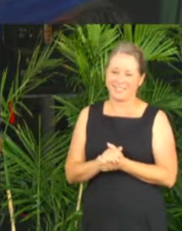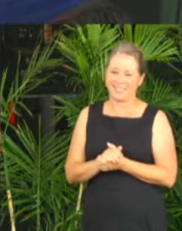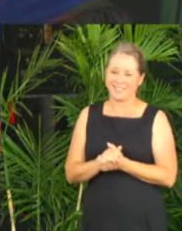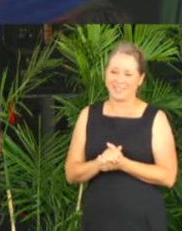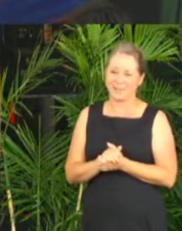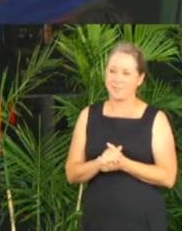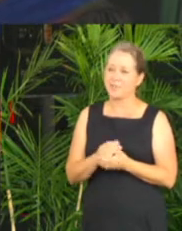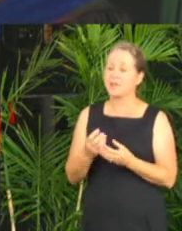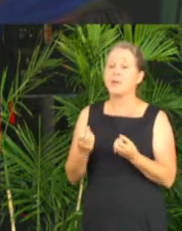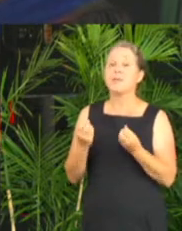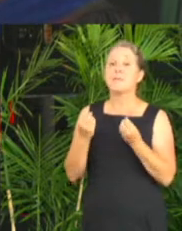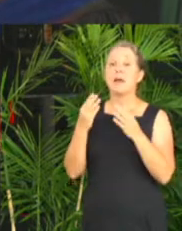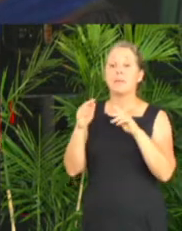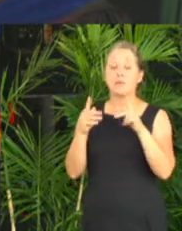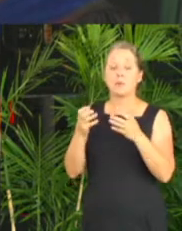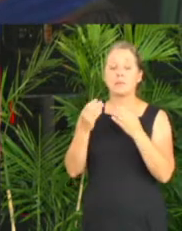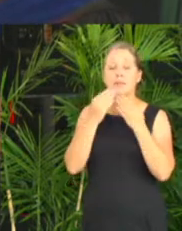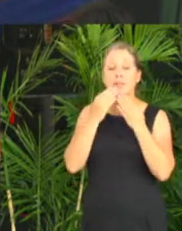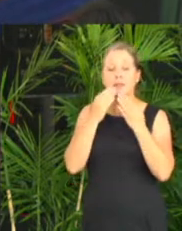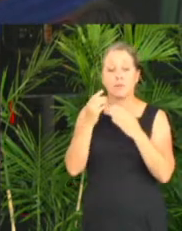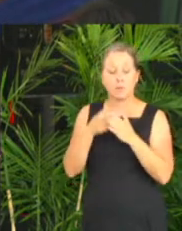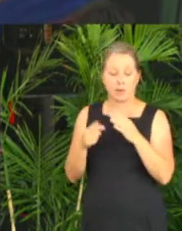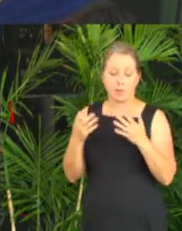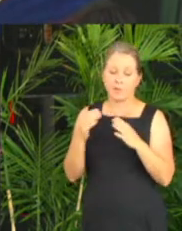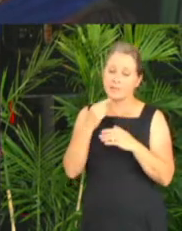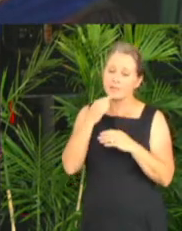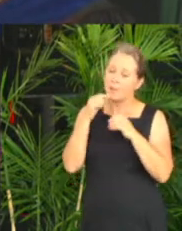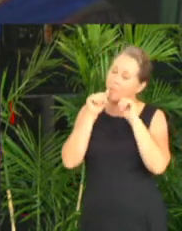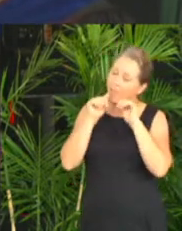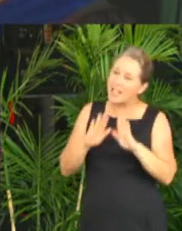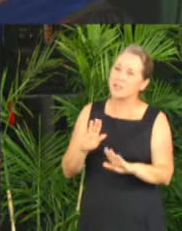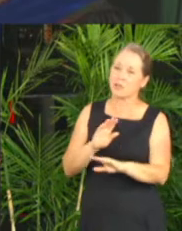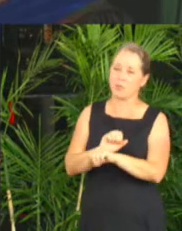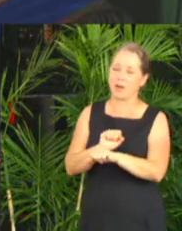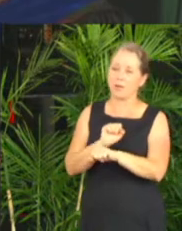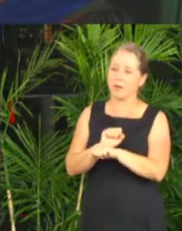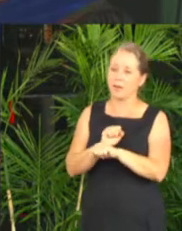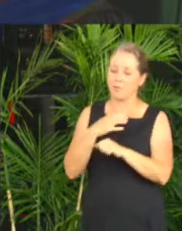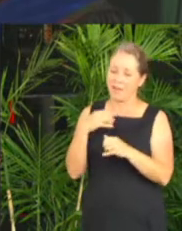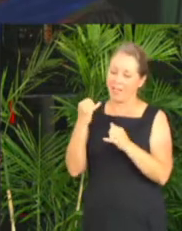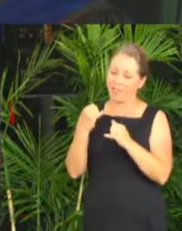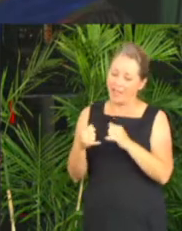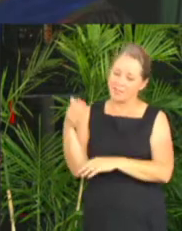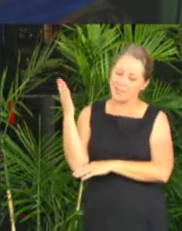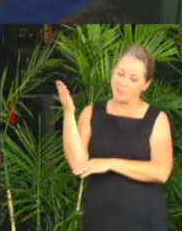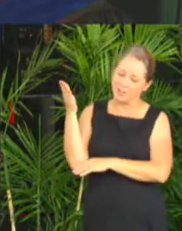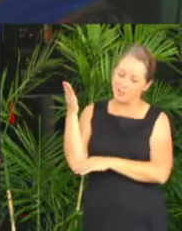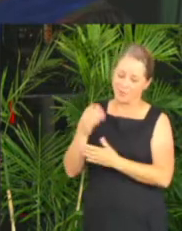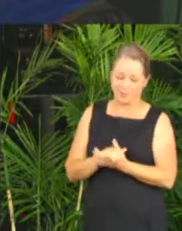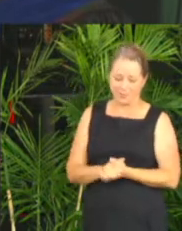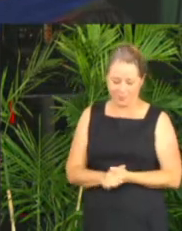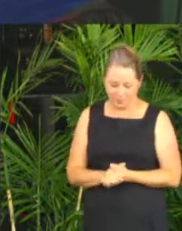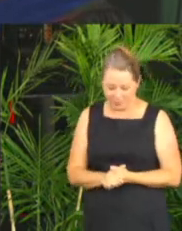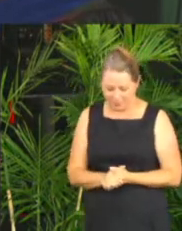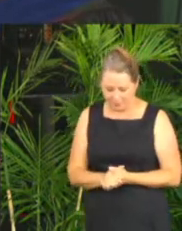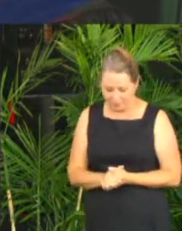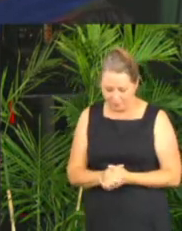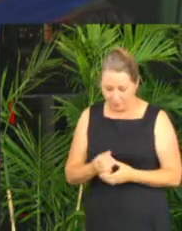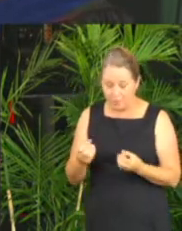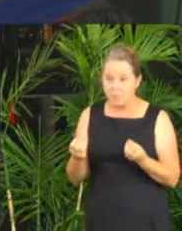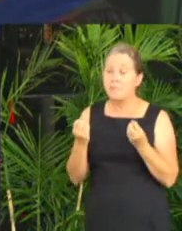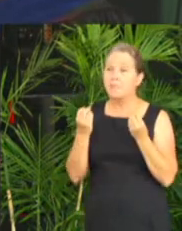I have many people to thank for what I already said was a blessed career. This is my last speech. So